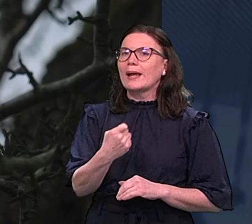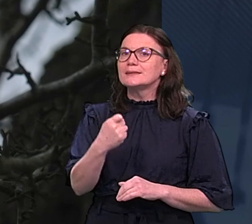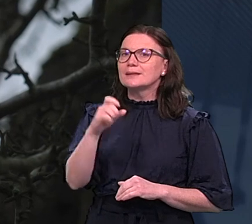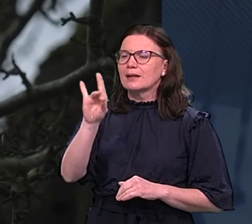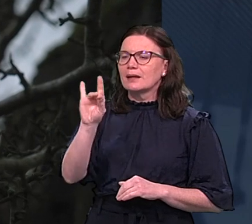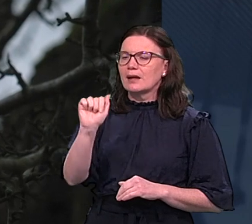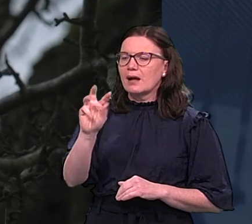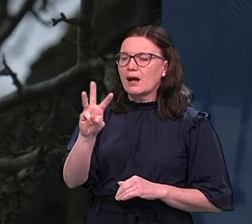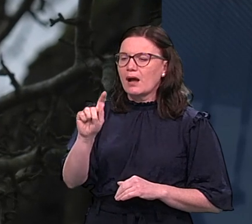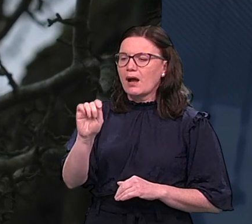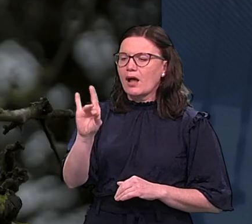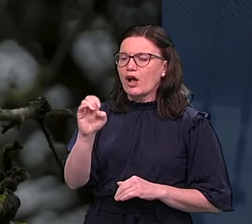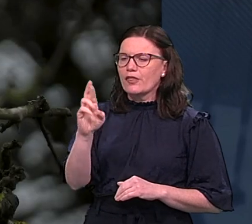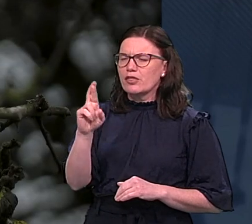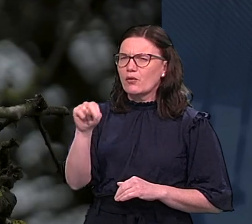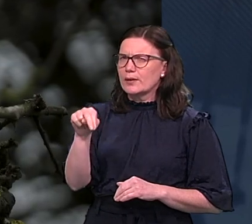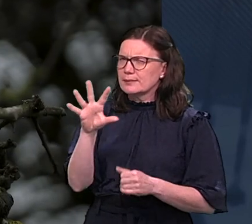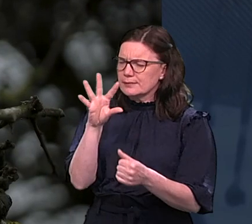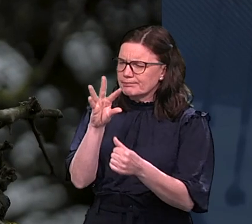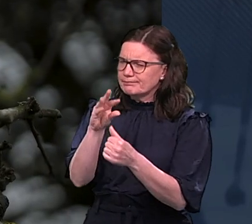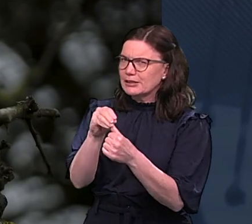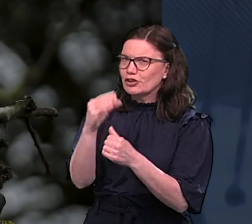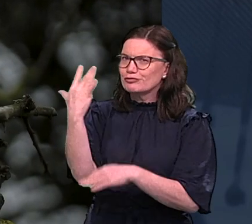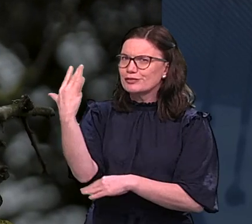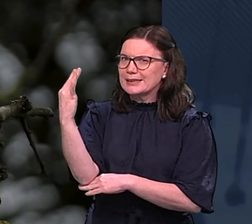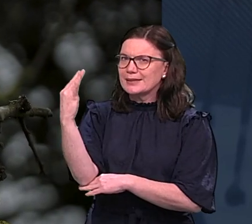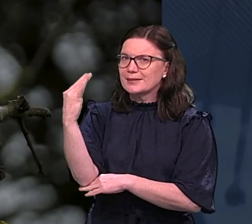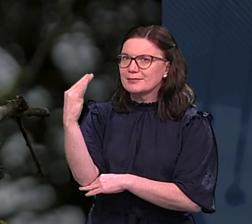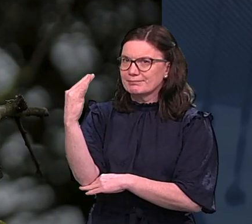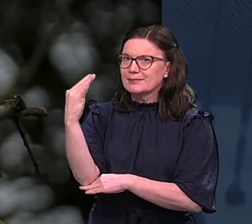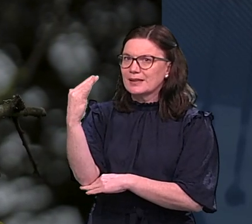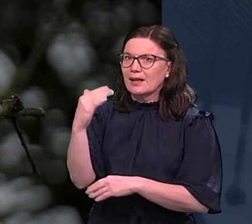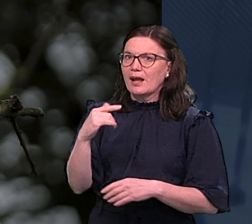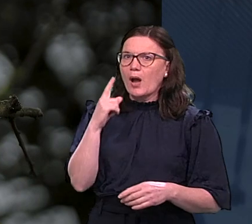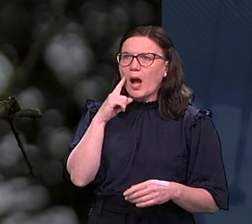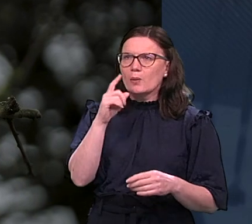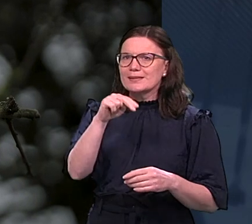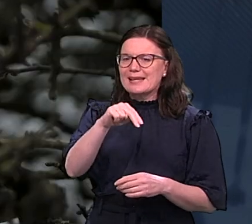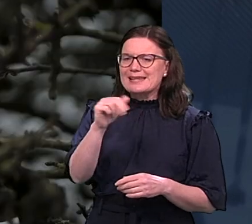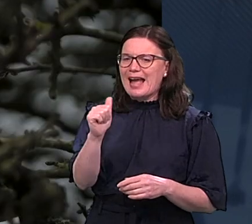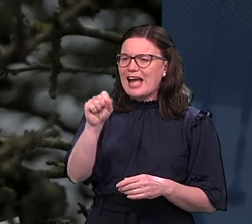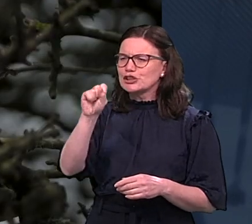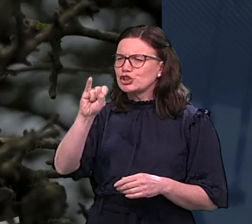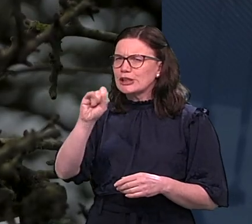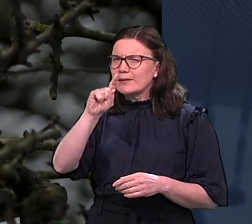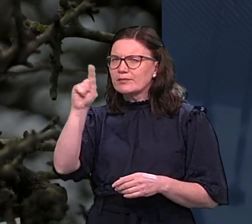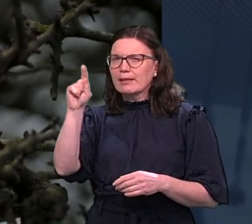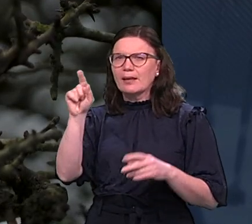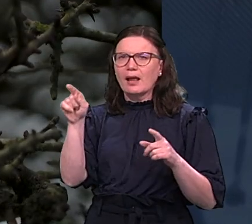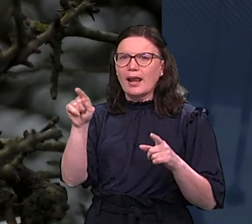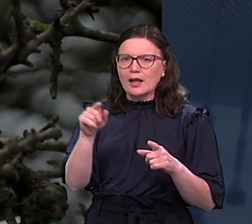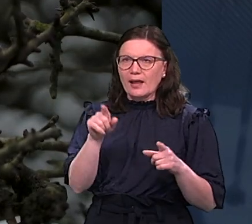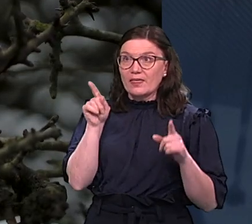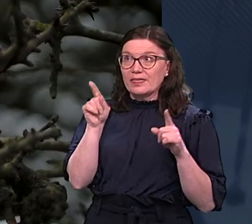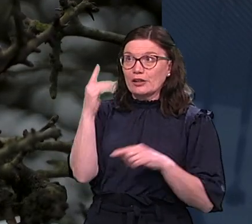it's a very special tree. To me, it was always, they were always referred to as Nishi and Adinawa, the good